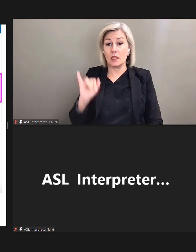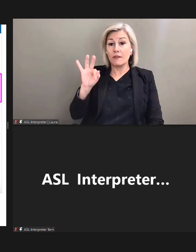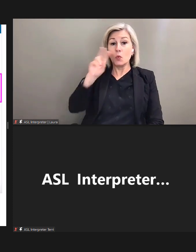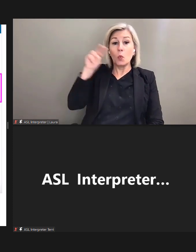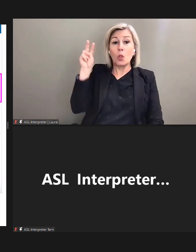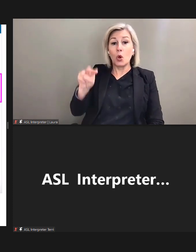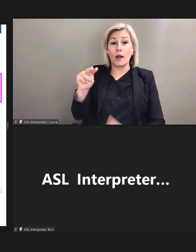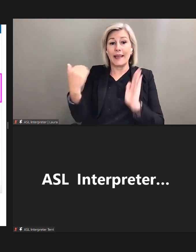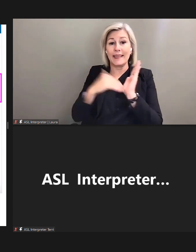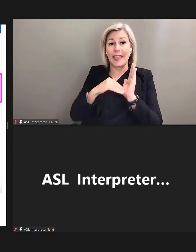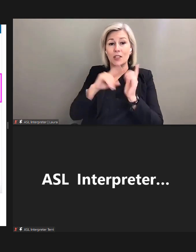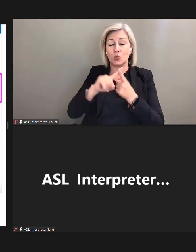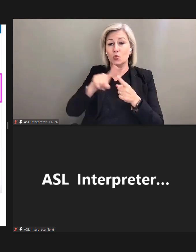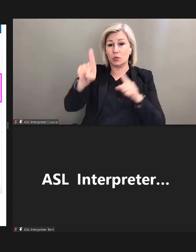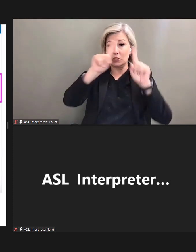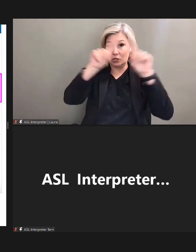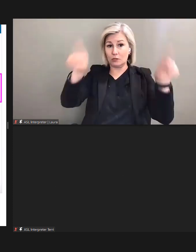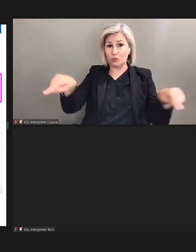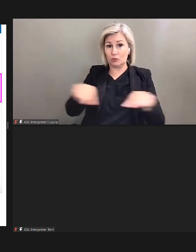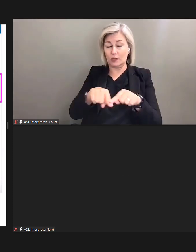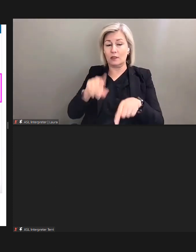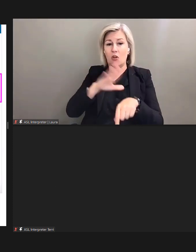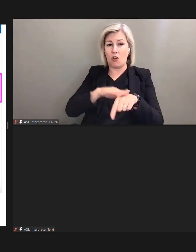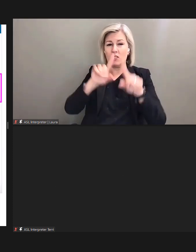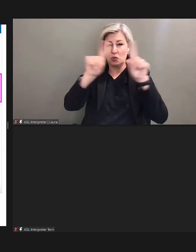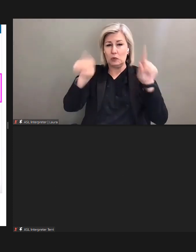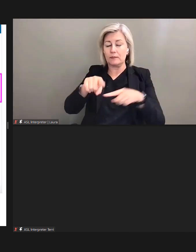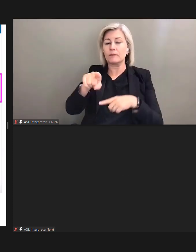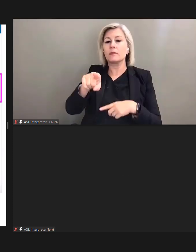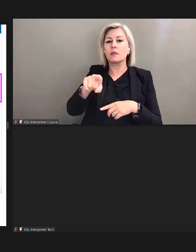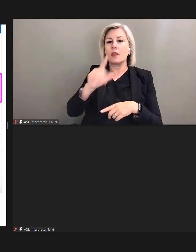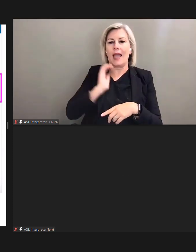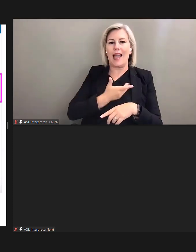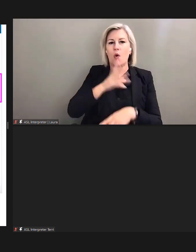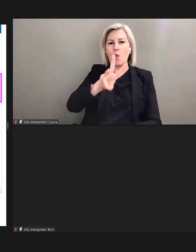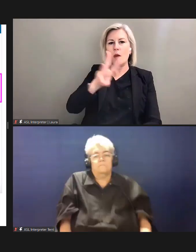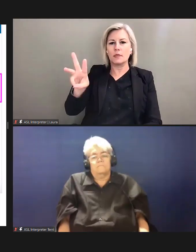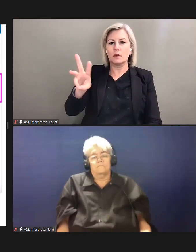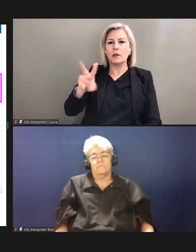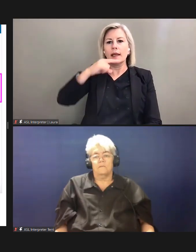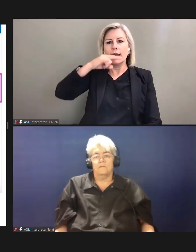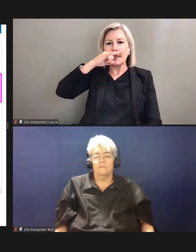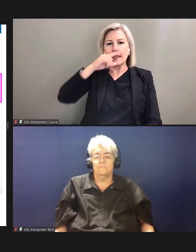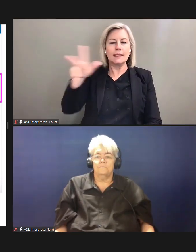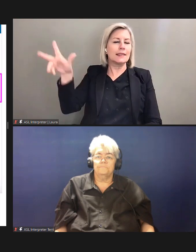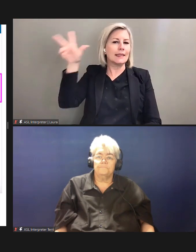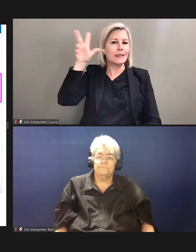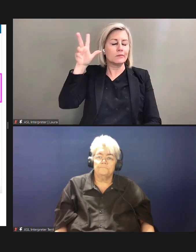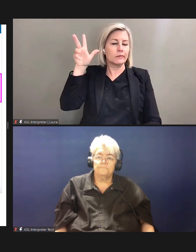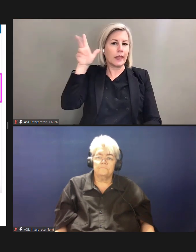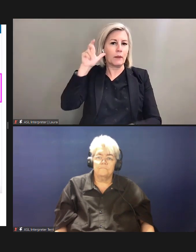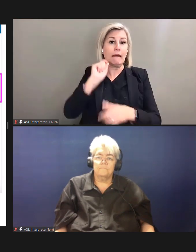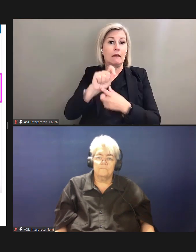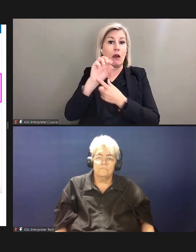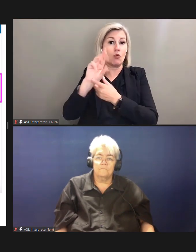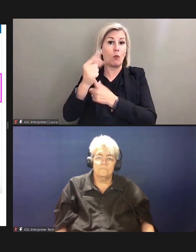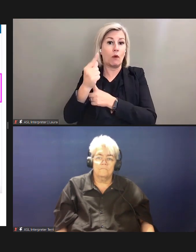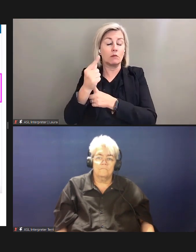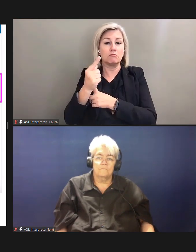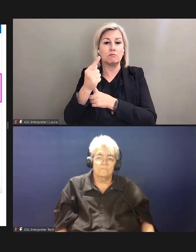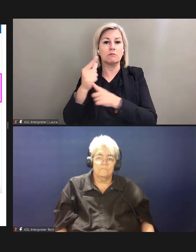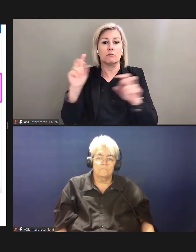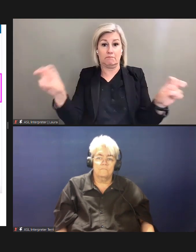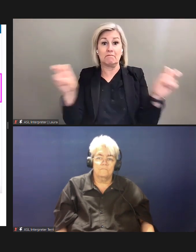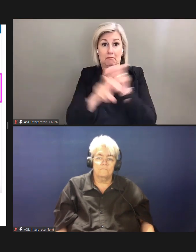your attention again to the screenshot on your screen of our website, kidshearing.org, under that first item